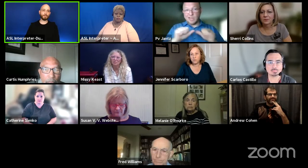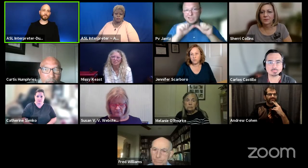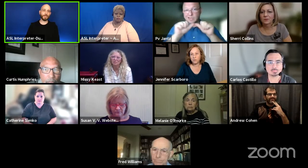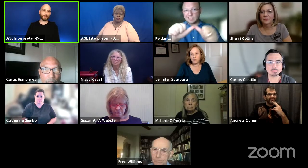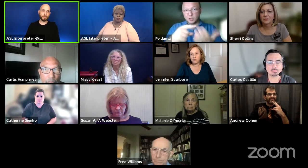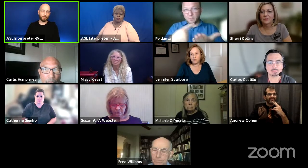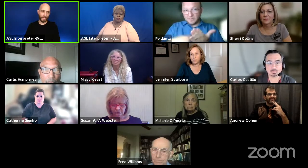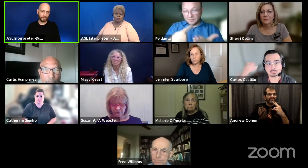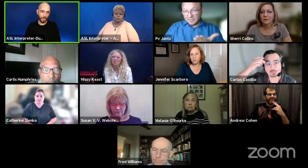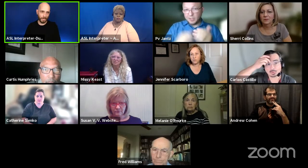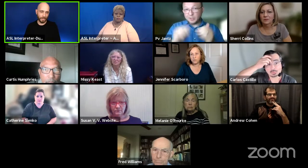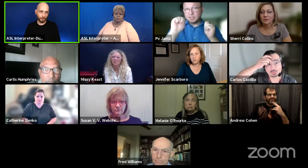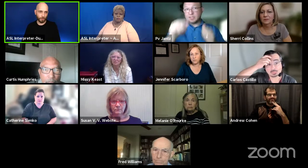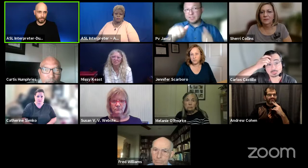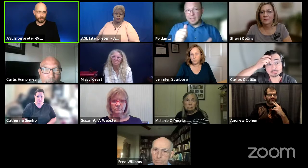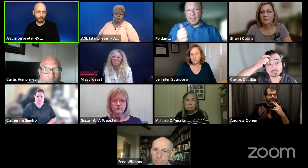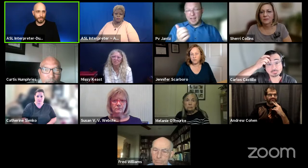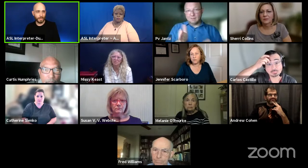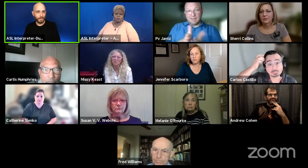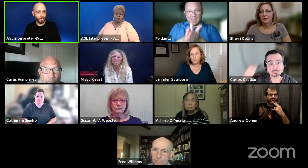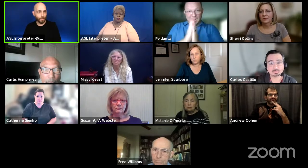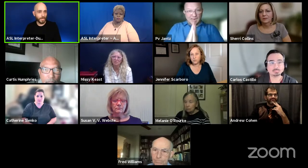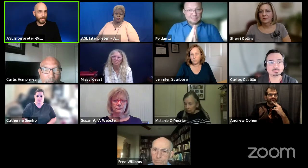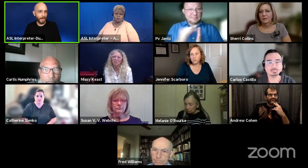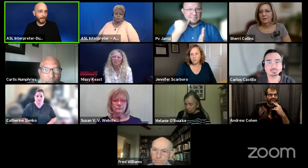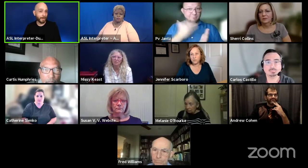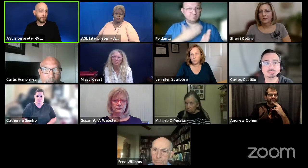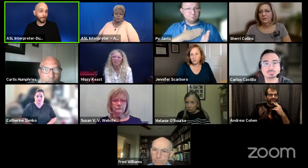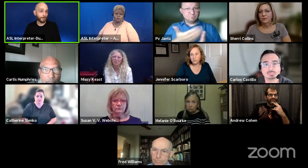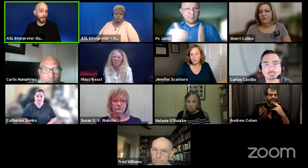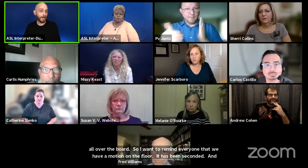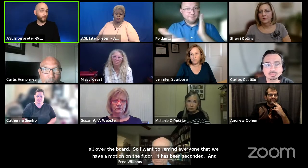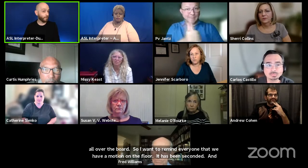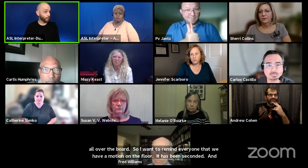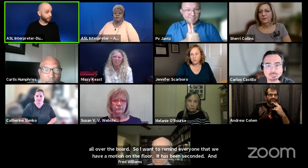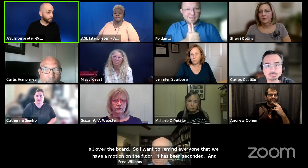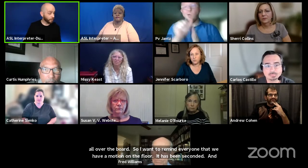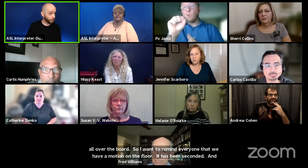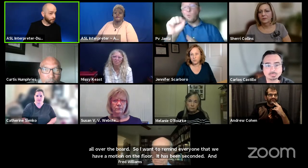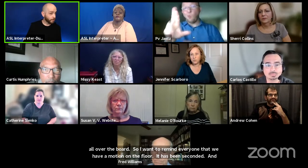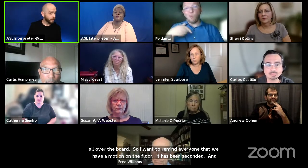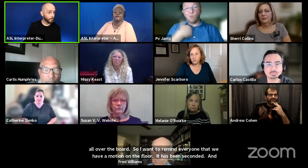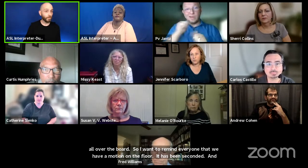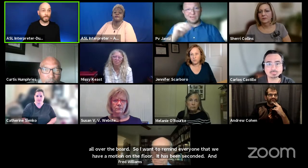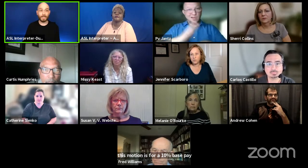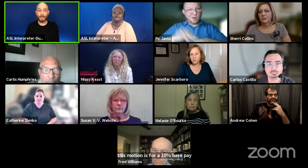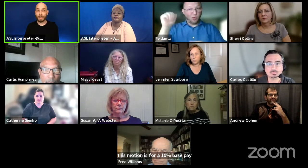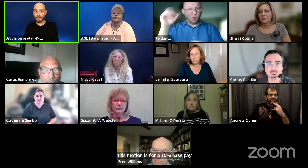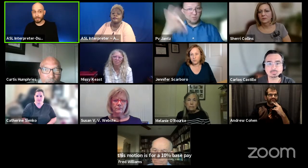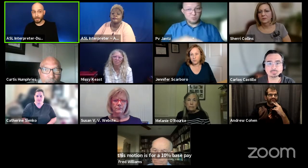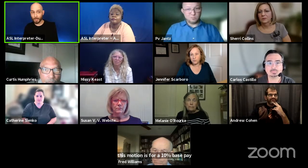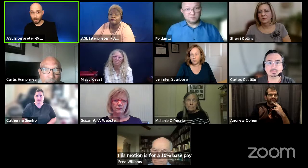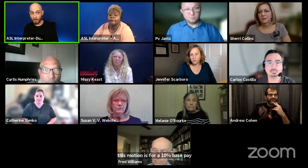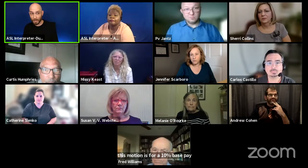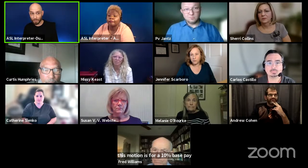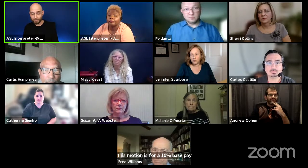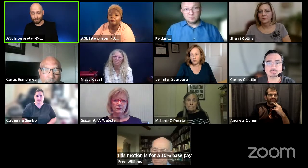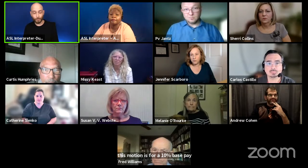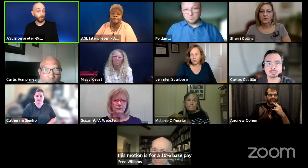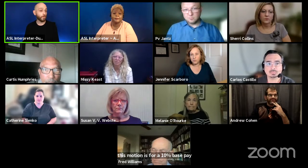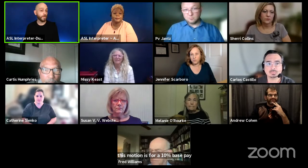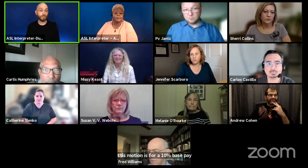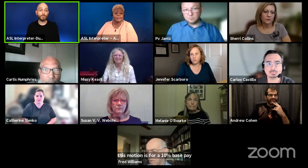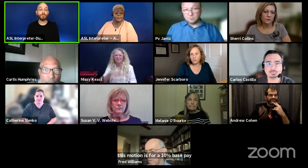for a 10% base pay increase. We can have further discussion, we can accept an